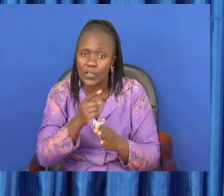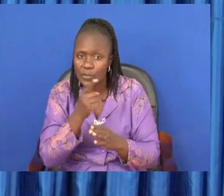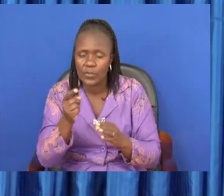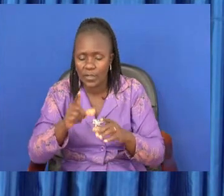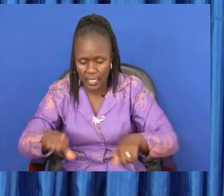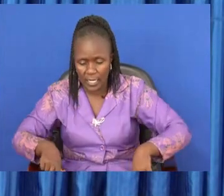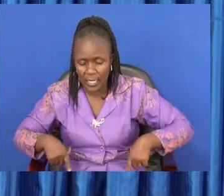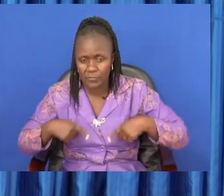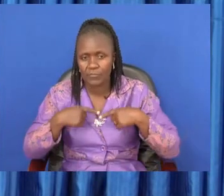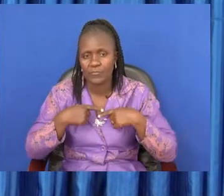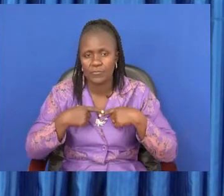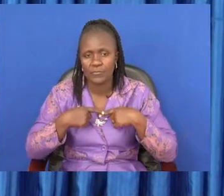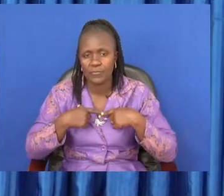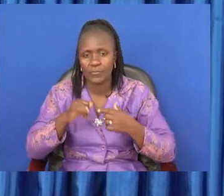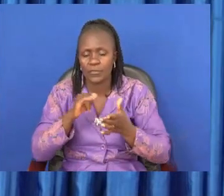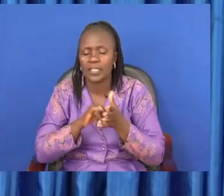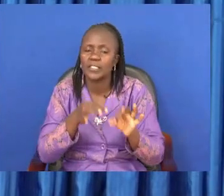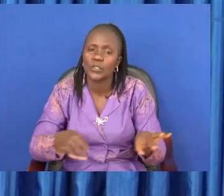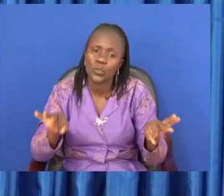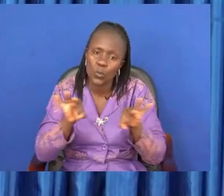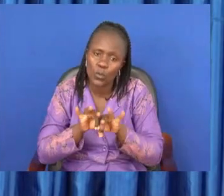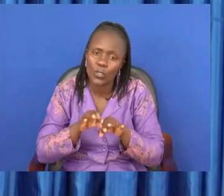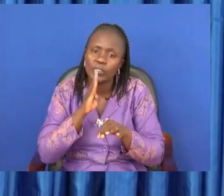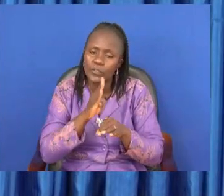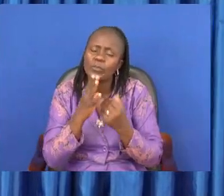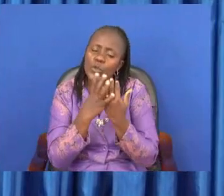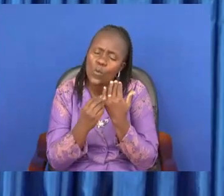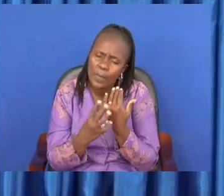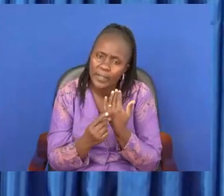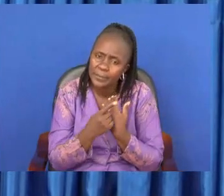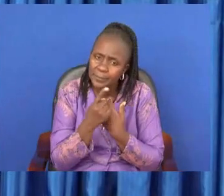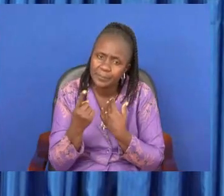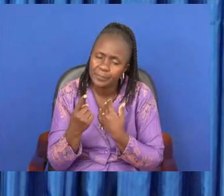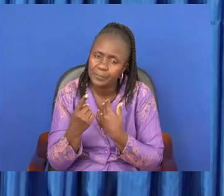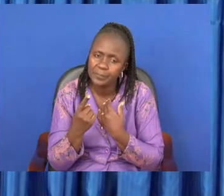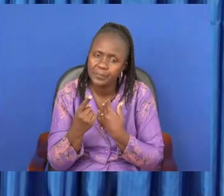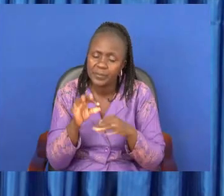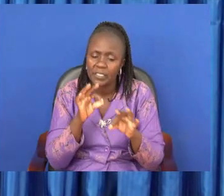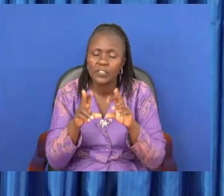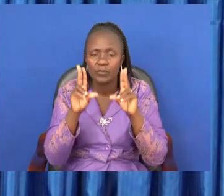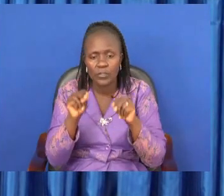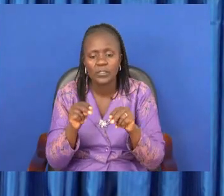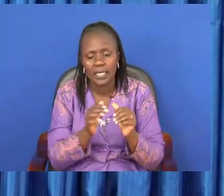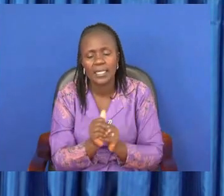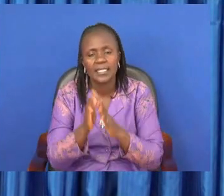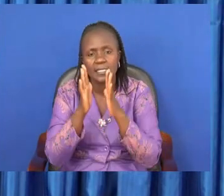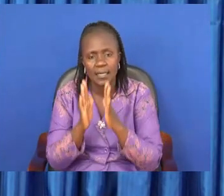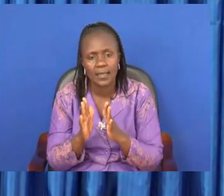living a life that is worthy to be imitated? And if you are not a leader,